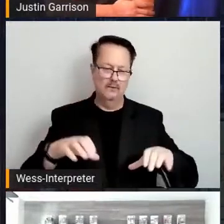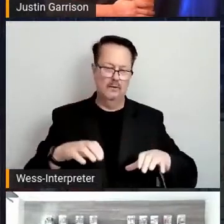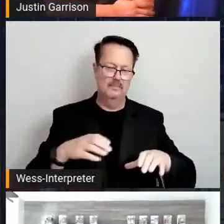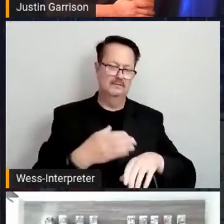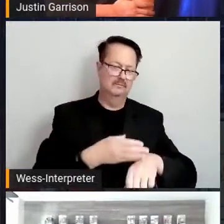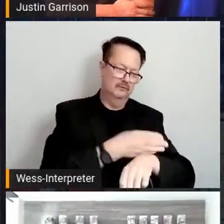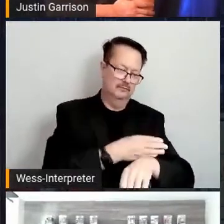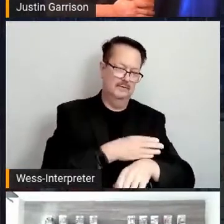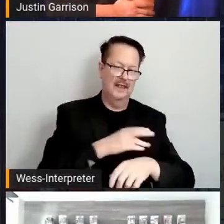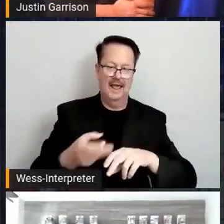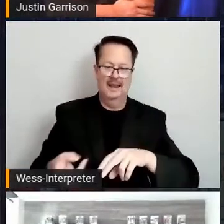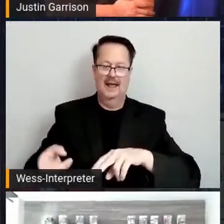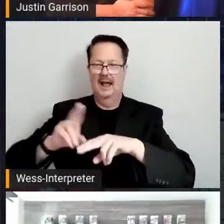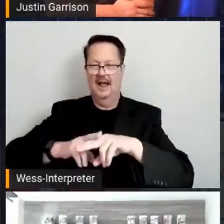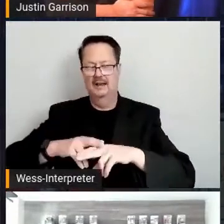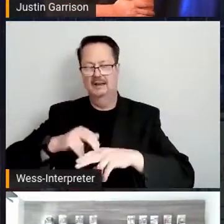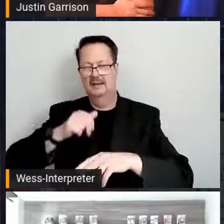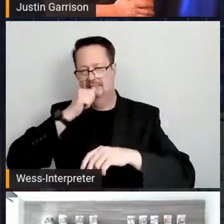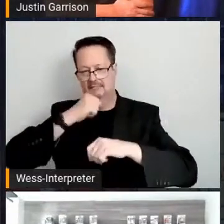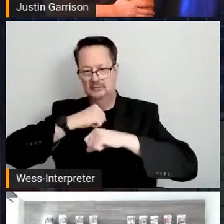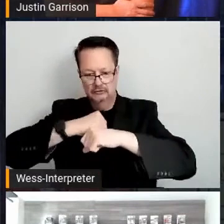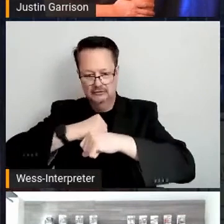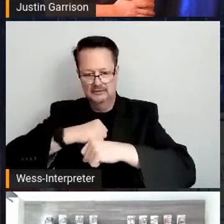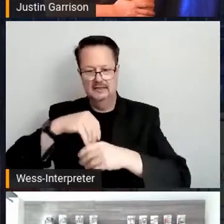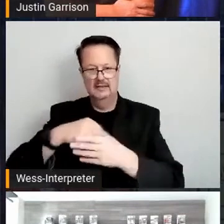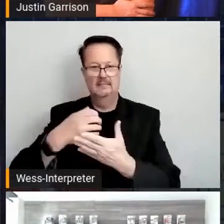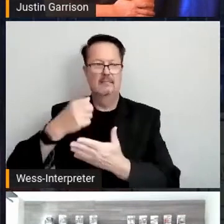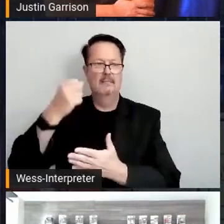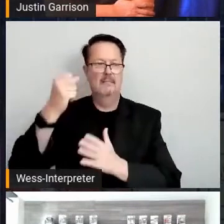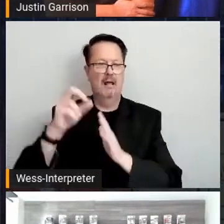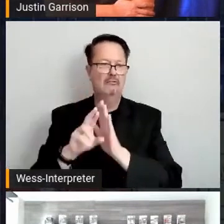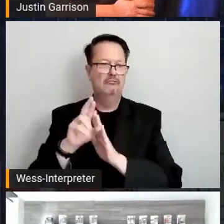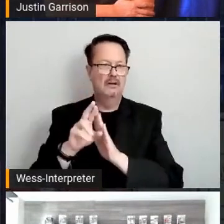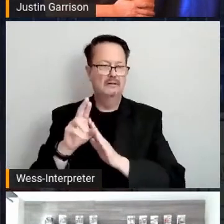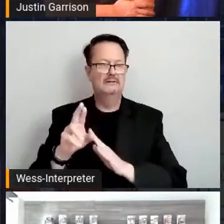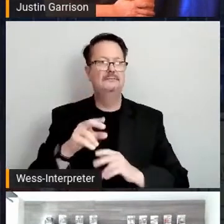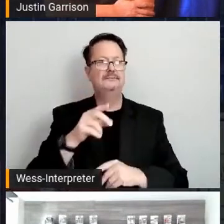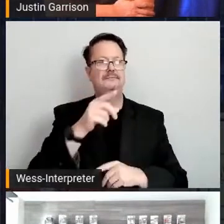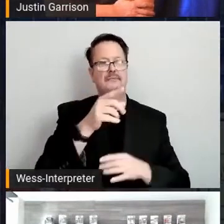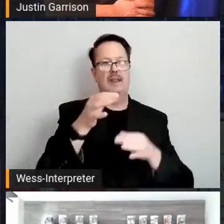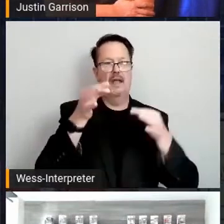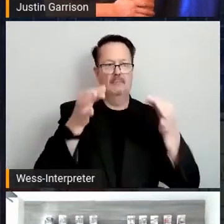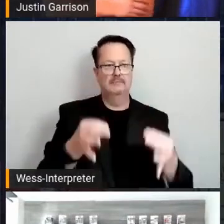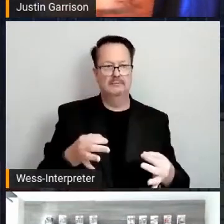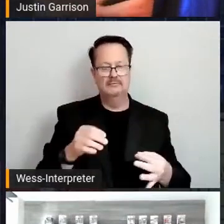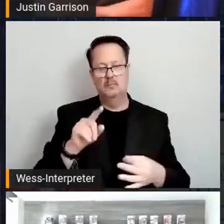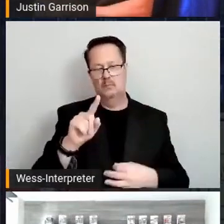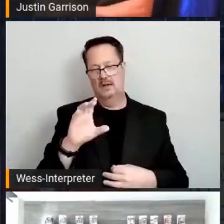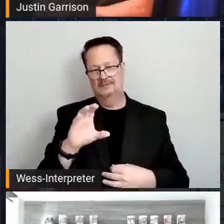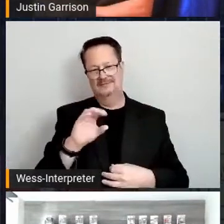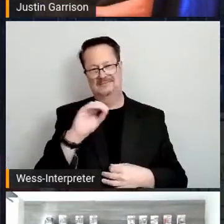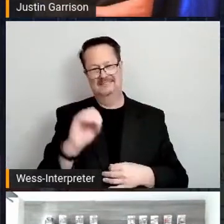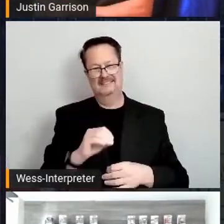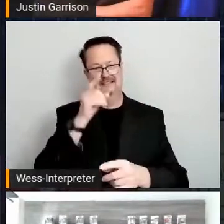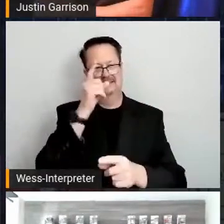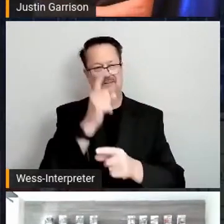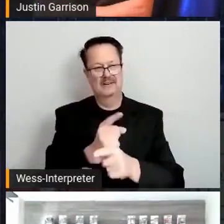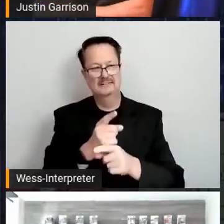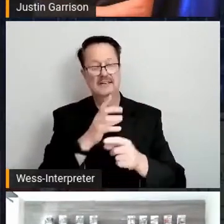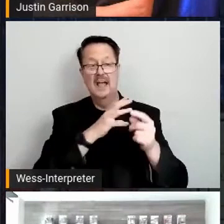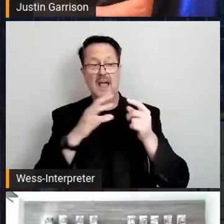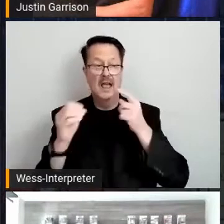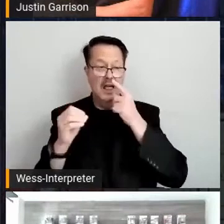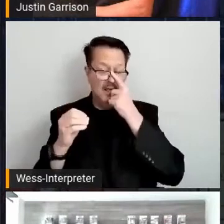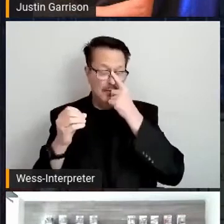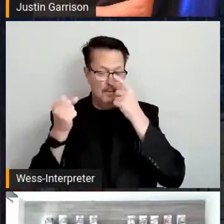security improvements on Bottlerocket. Yeah, absolutely. That's 100% correct. And there are a lot